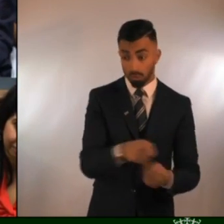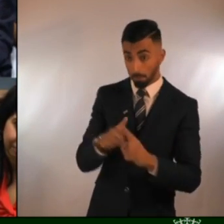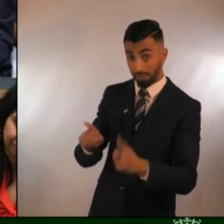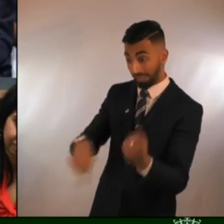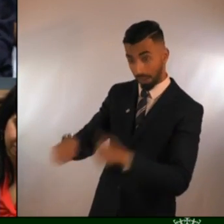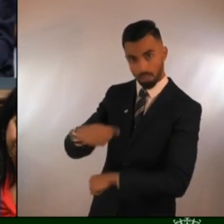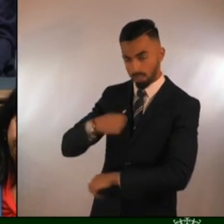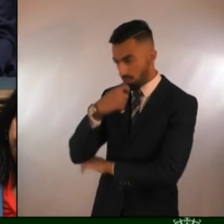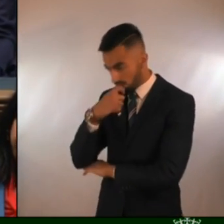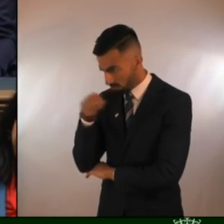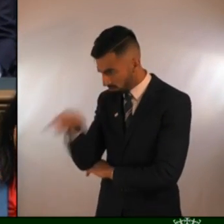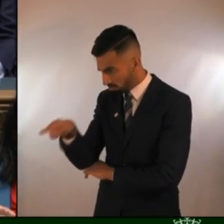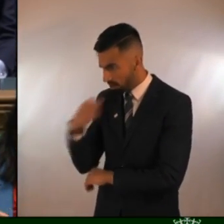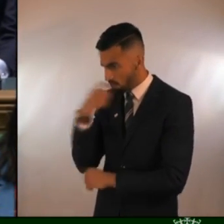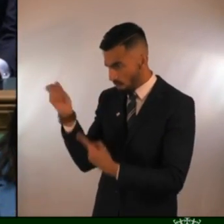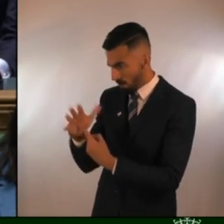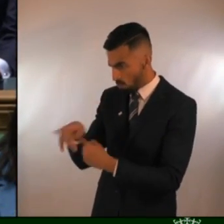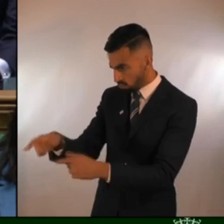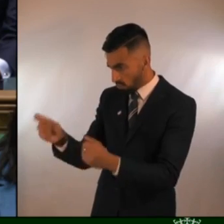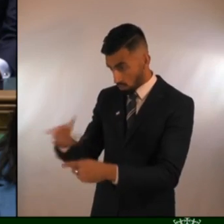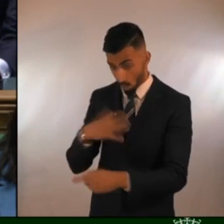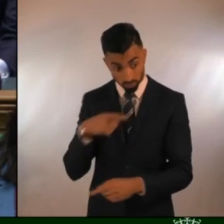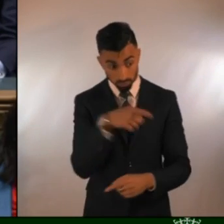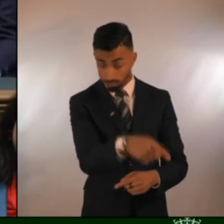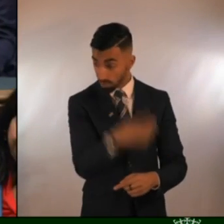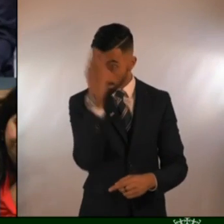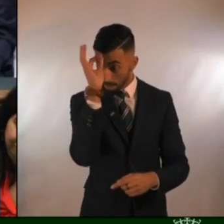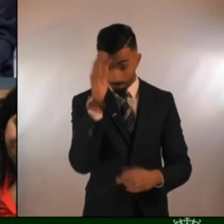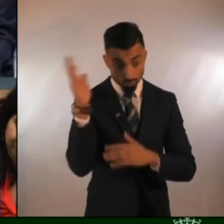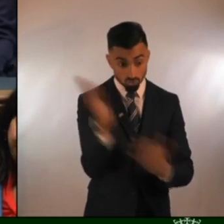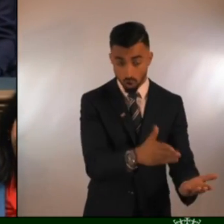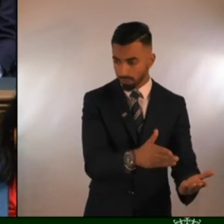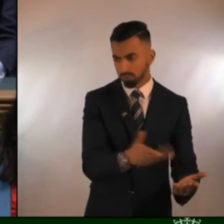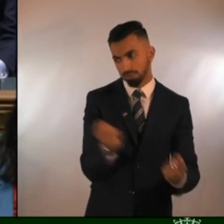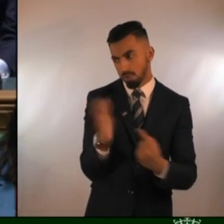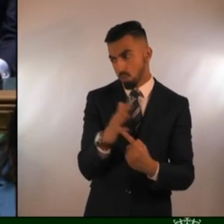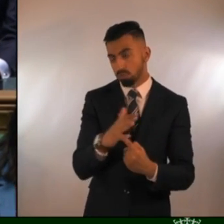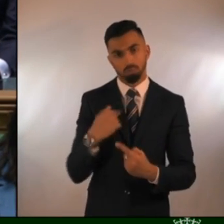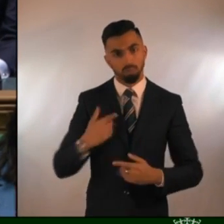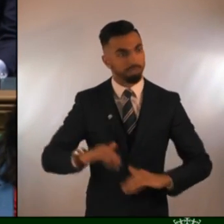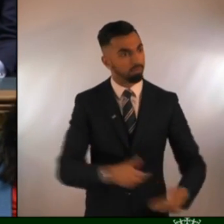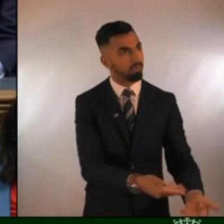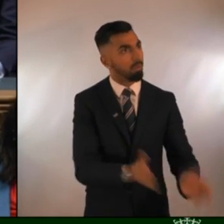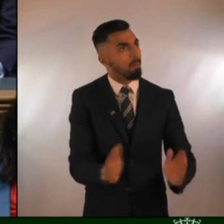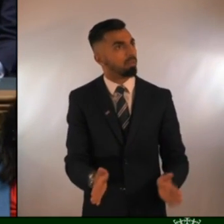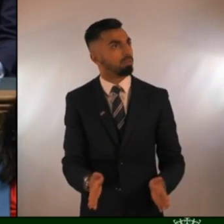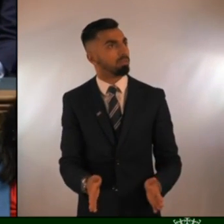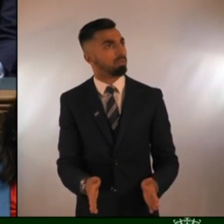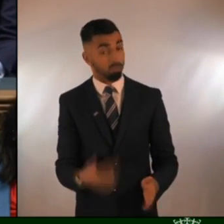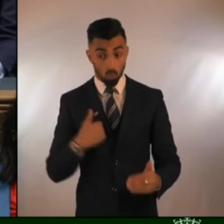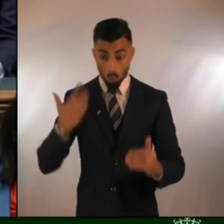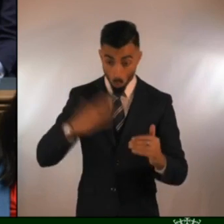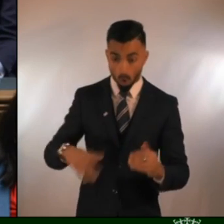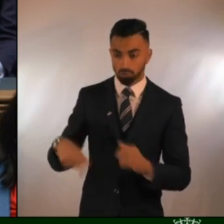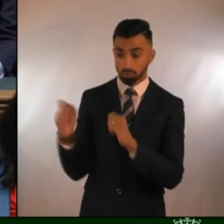public services are one of the most important tools by which we, the government, can level up and spread opportunity, so